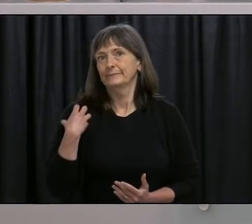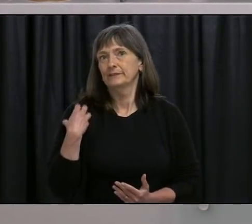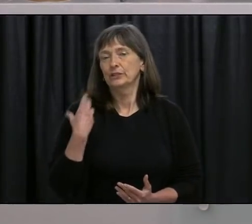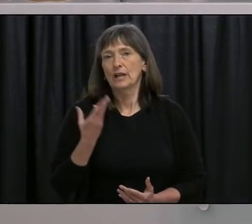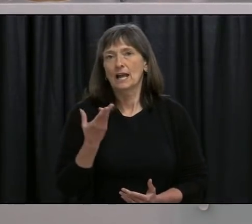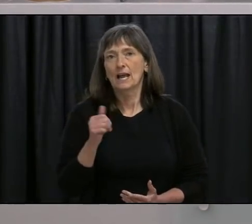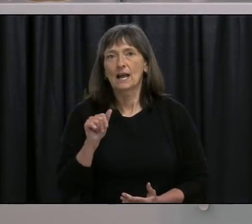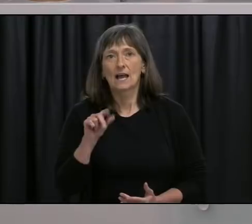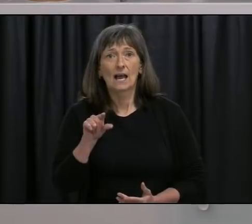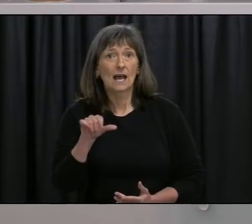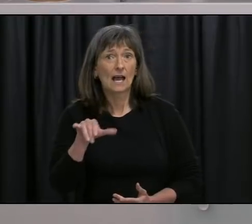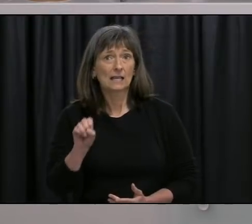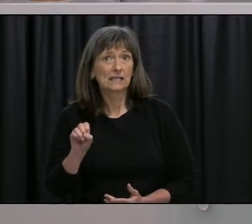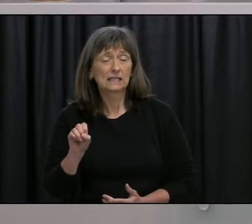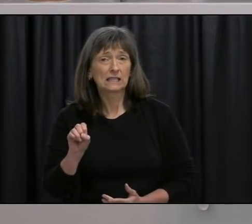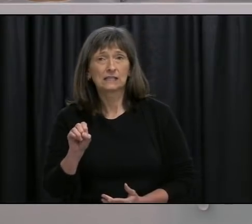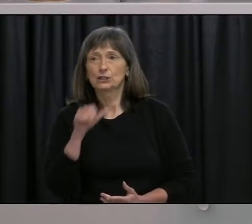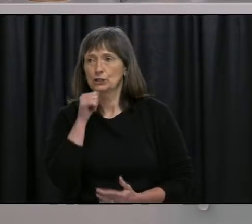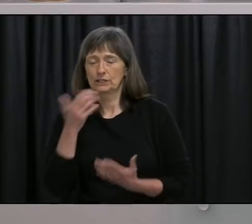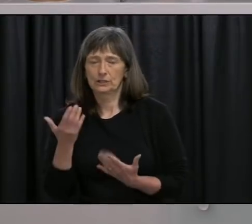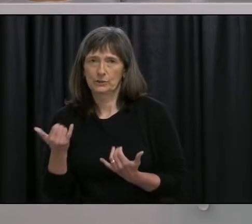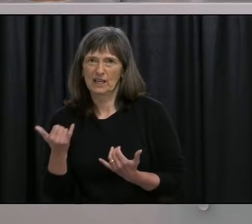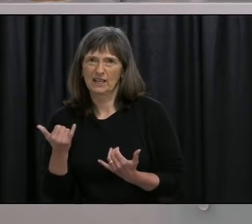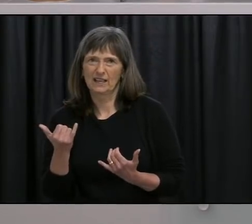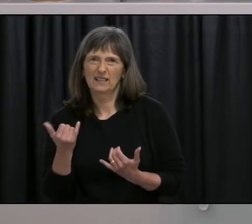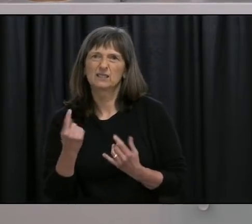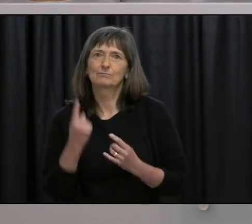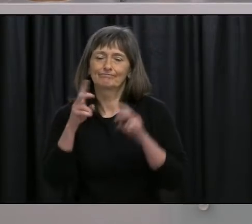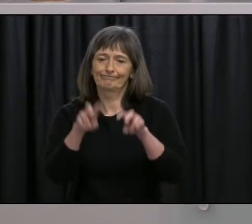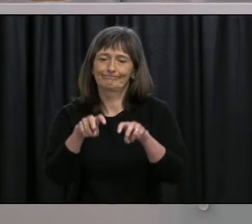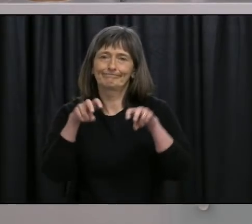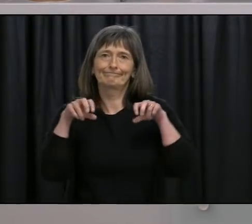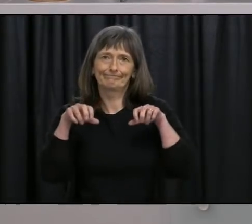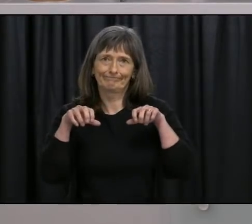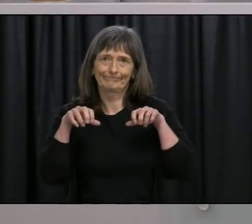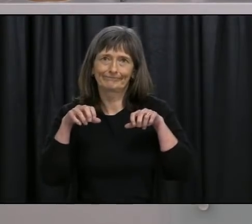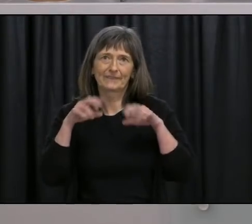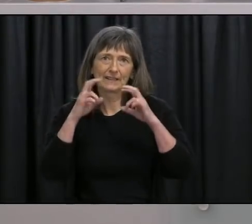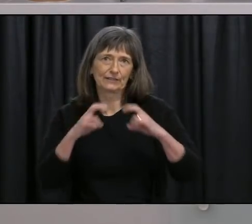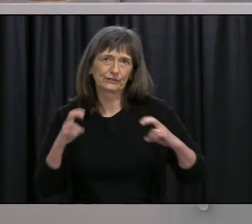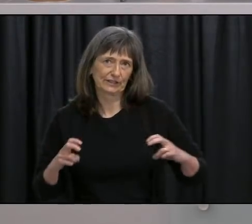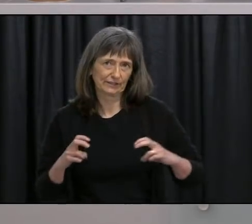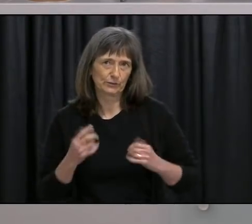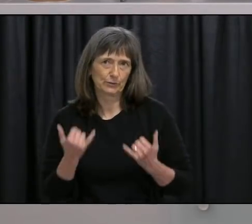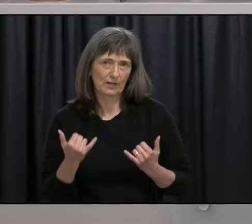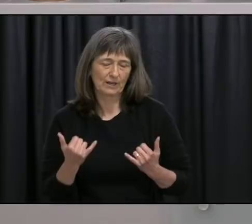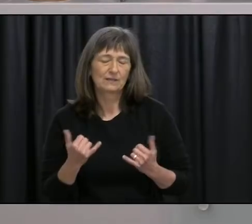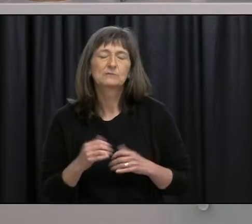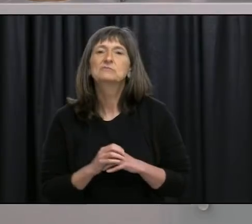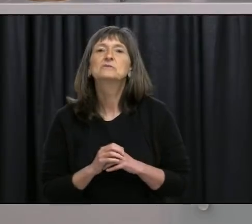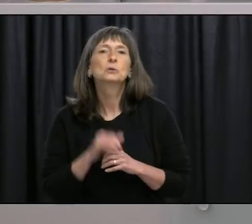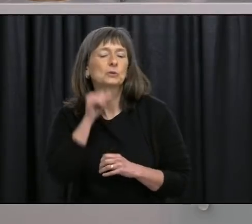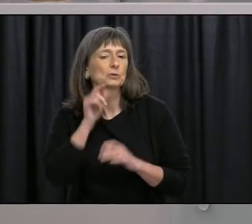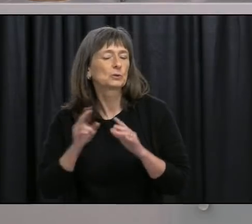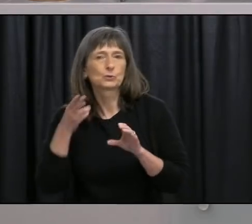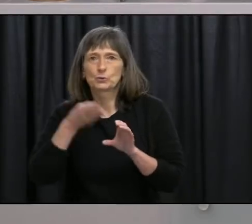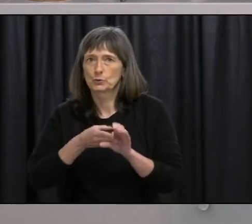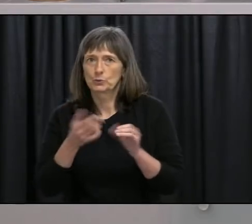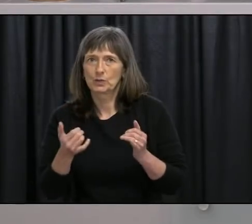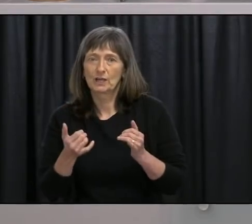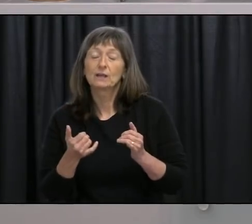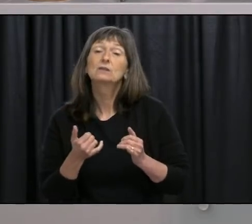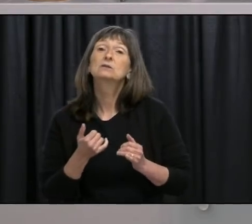with us today. He's in the House of Assembly. I think most of you would know that the legislator is sitting. so he will not be with us today. So it'll be